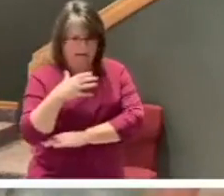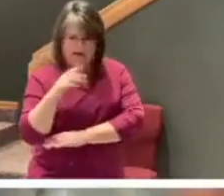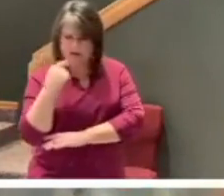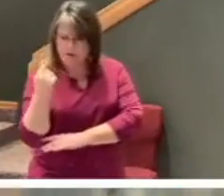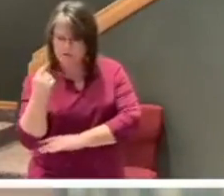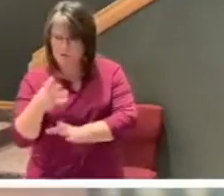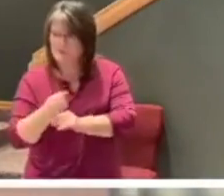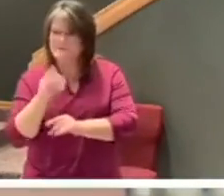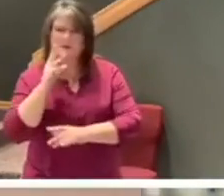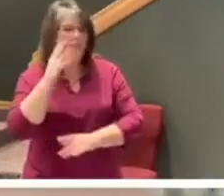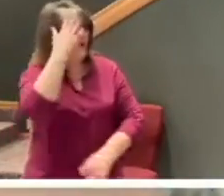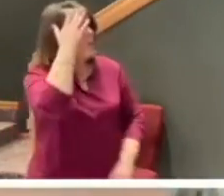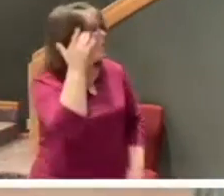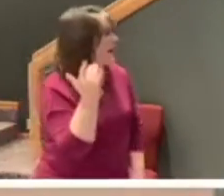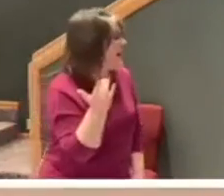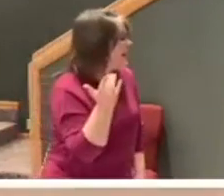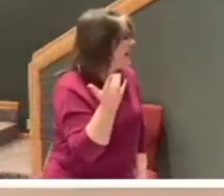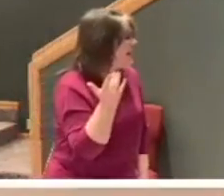get water. Why?